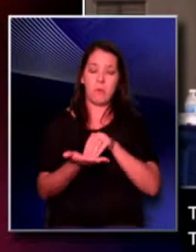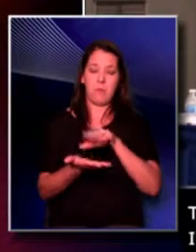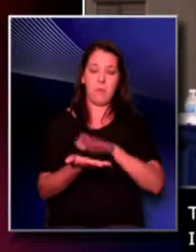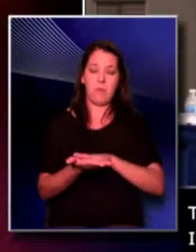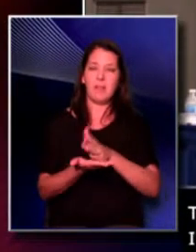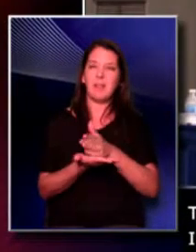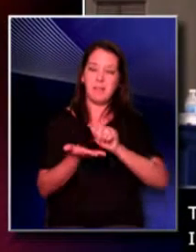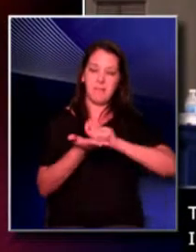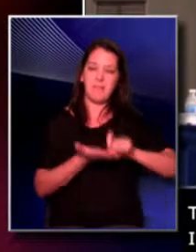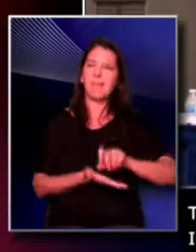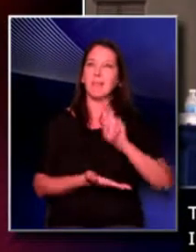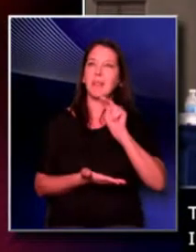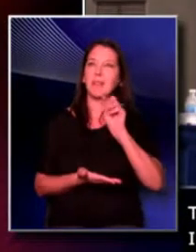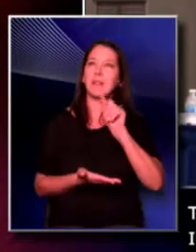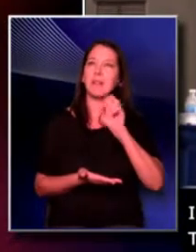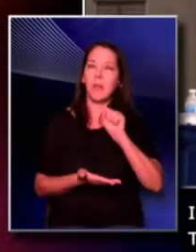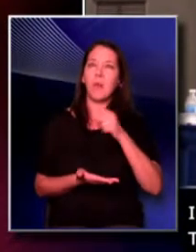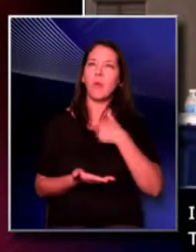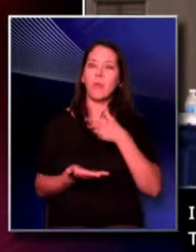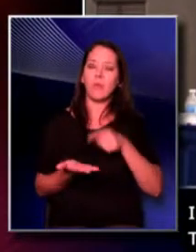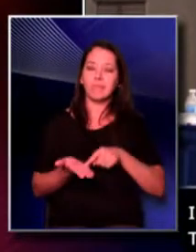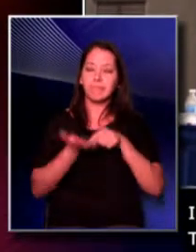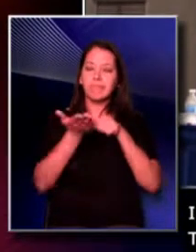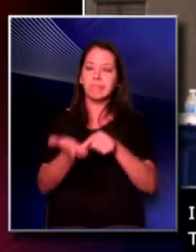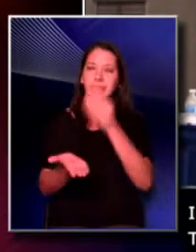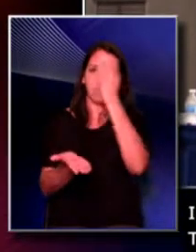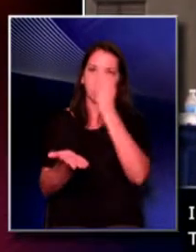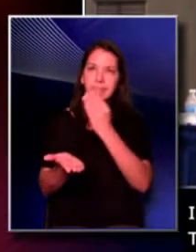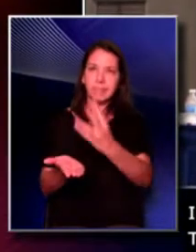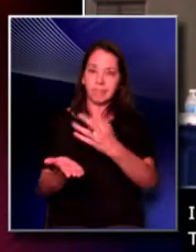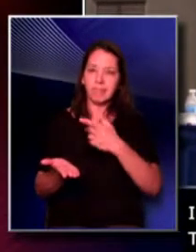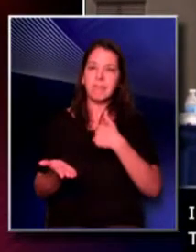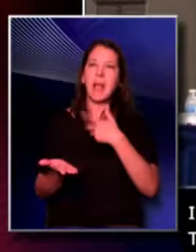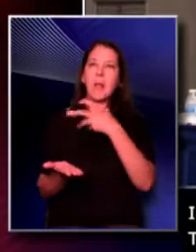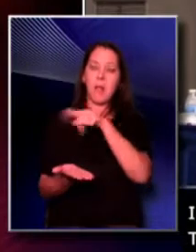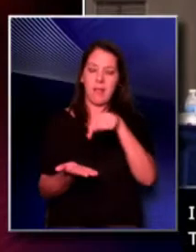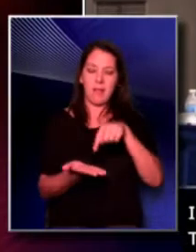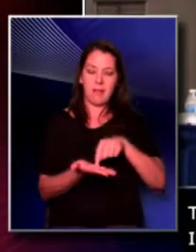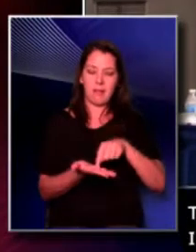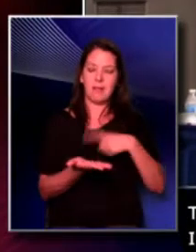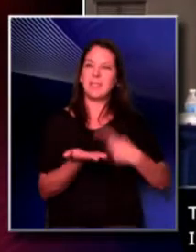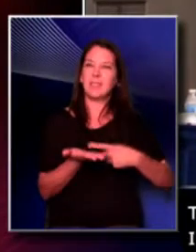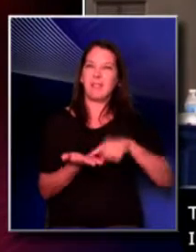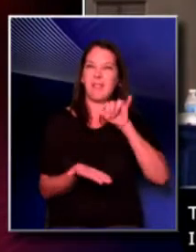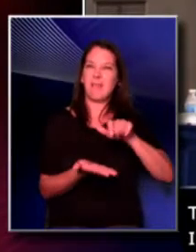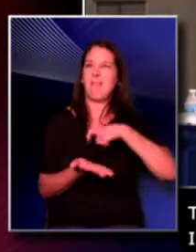in as my report to you. And I want to go back to that a little bit.